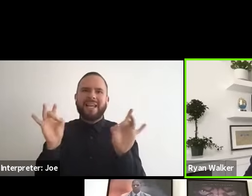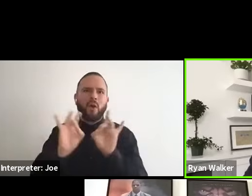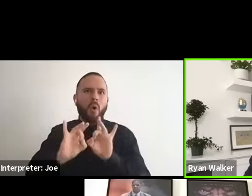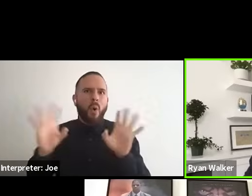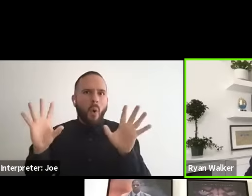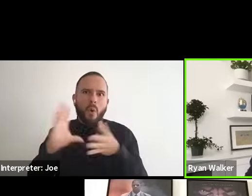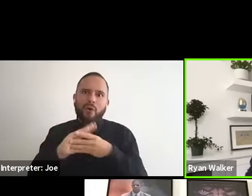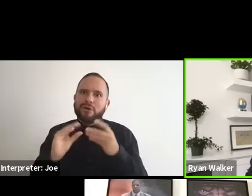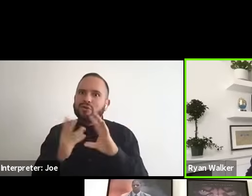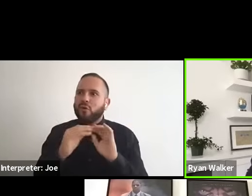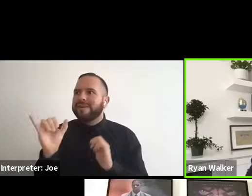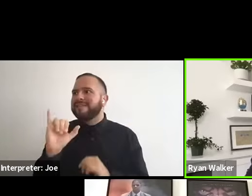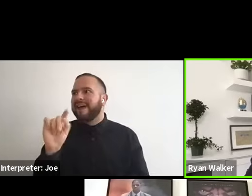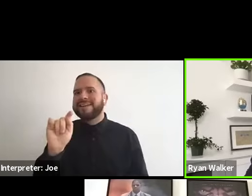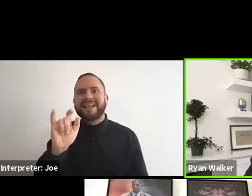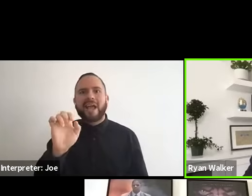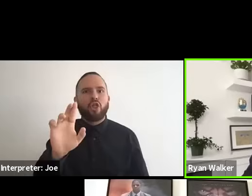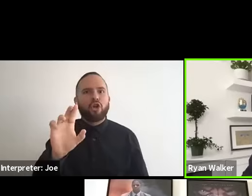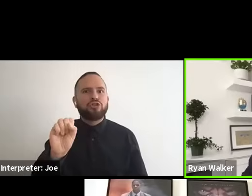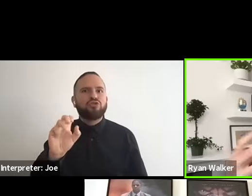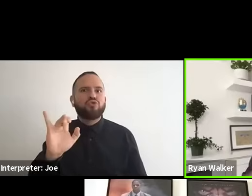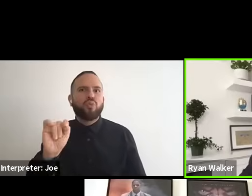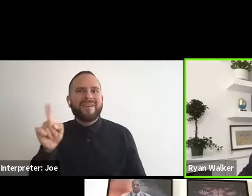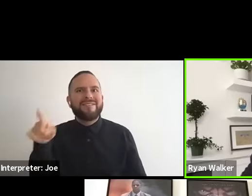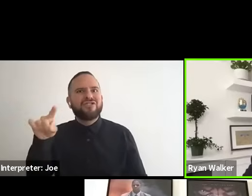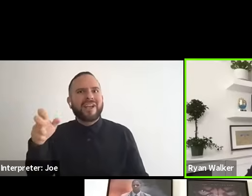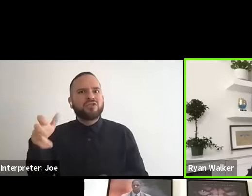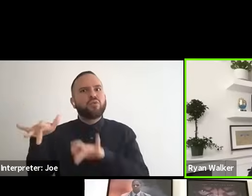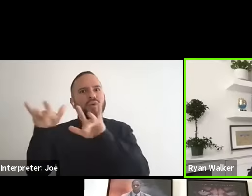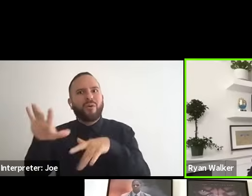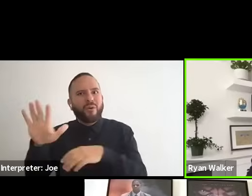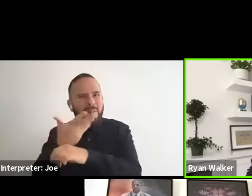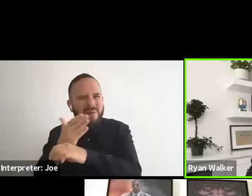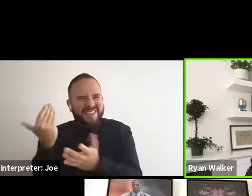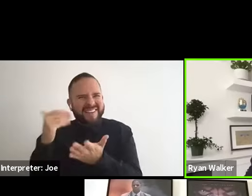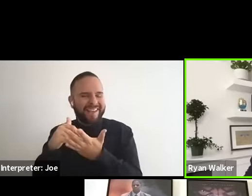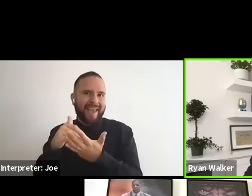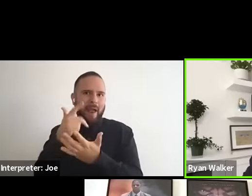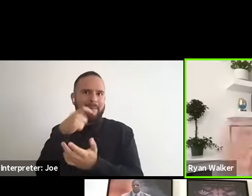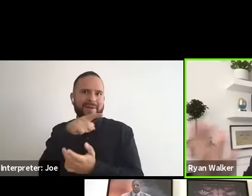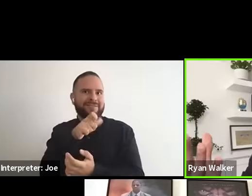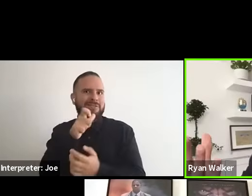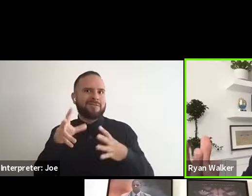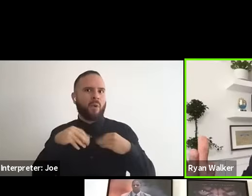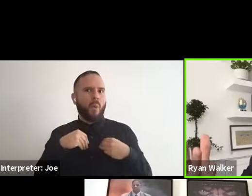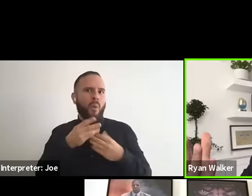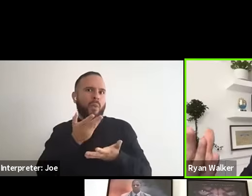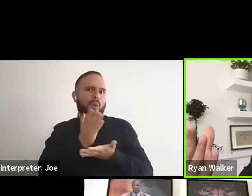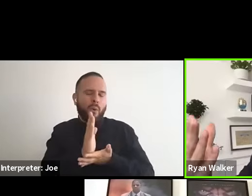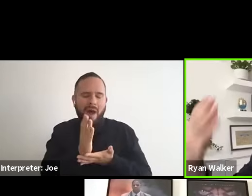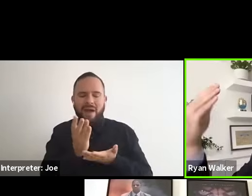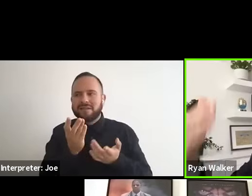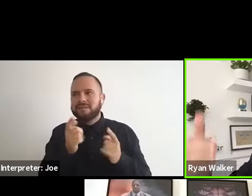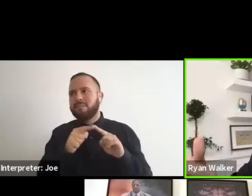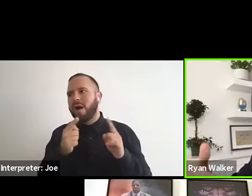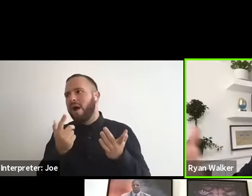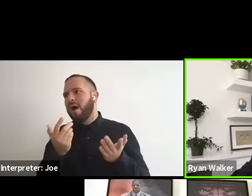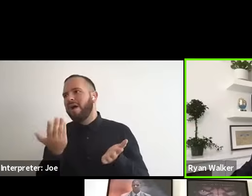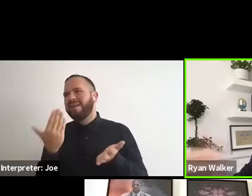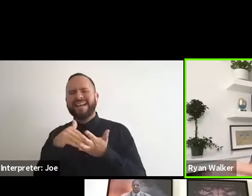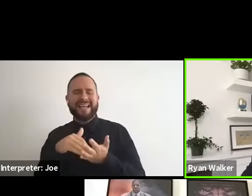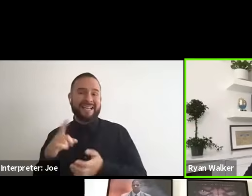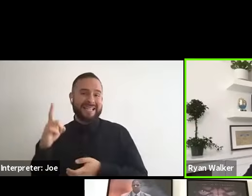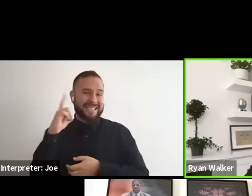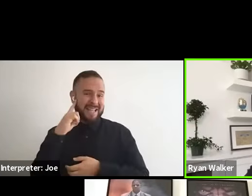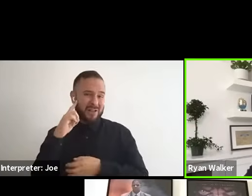to re-record her music again just to have the rights, So it sounds like a great way to intercept that is to